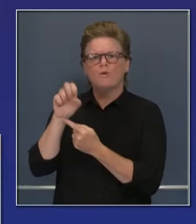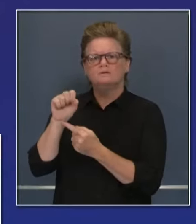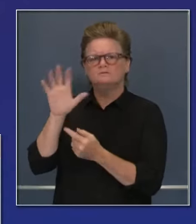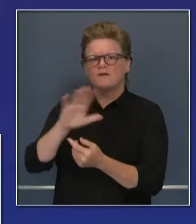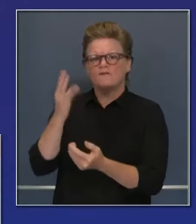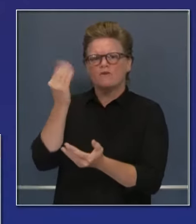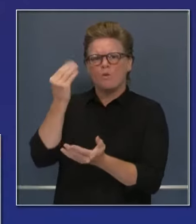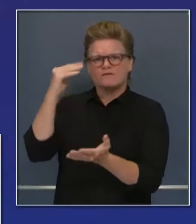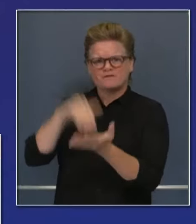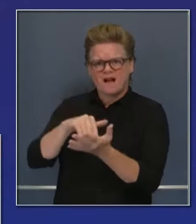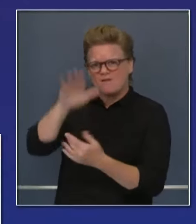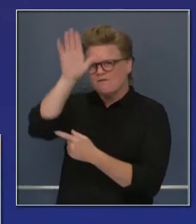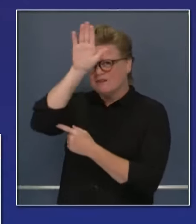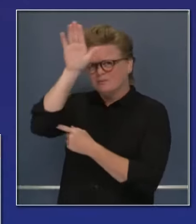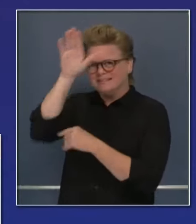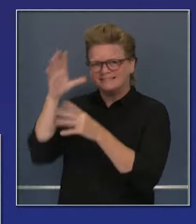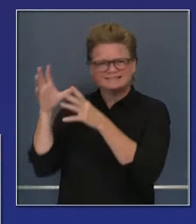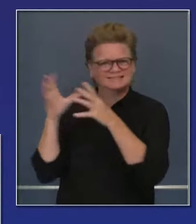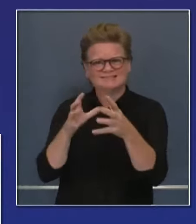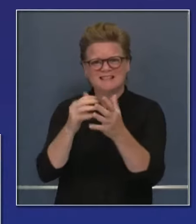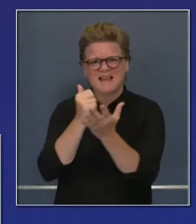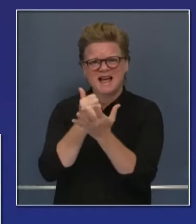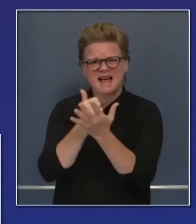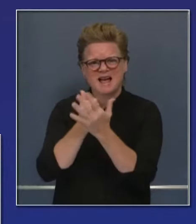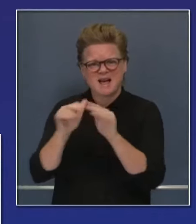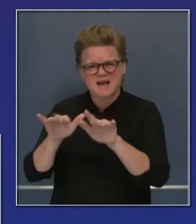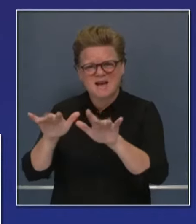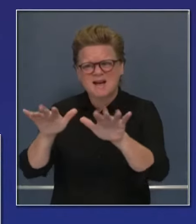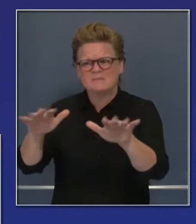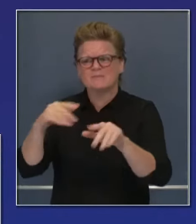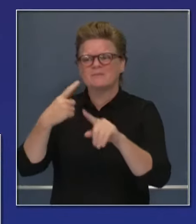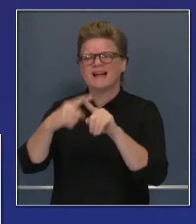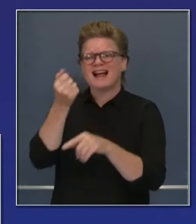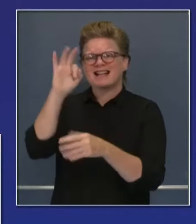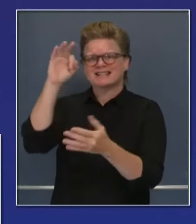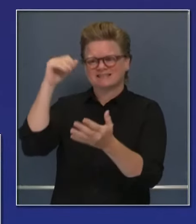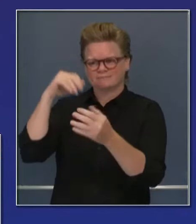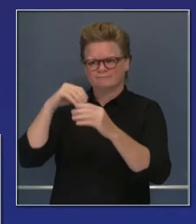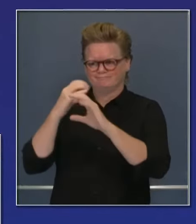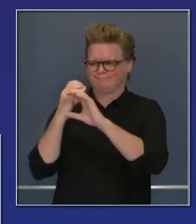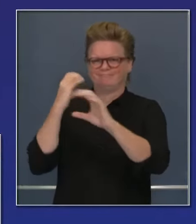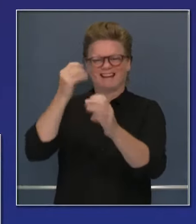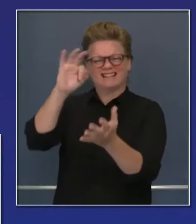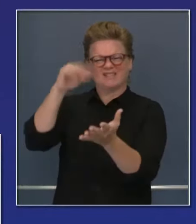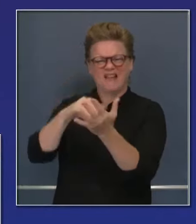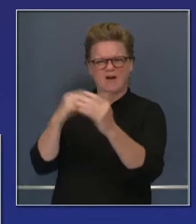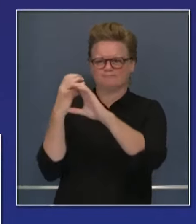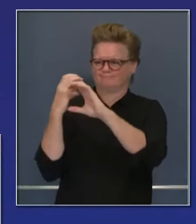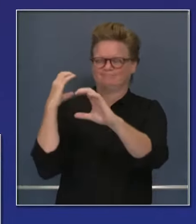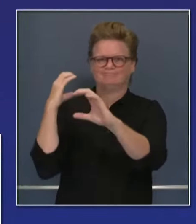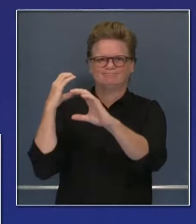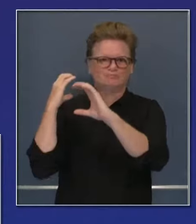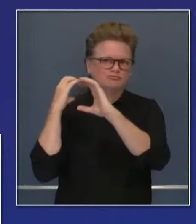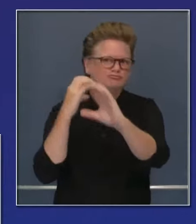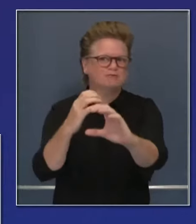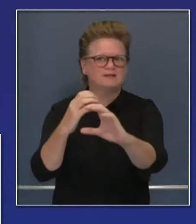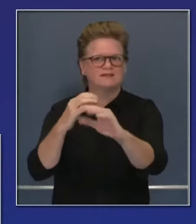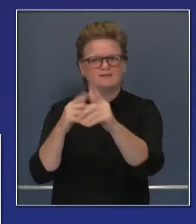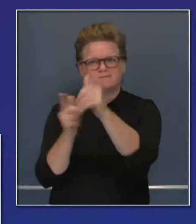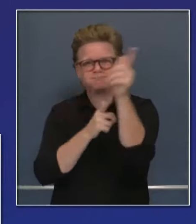to work on these fires, over 1,900 engines. Those include, by the way, engines that have come out of state and engines and